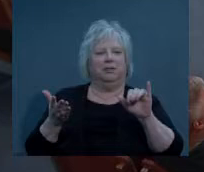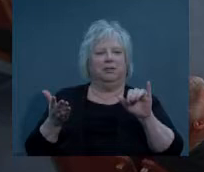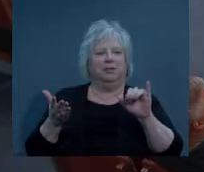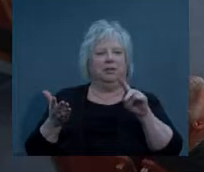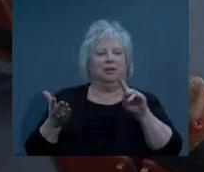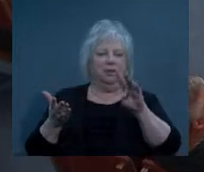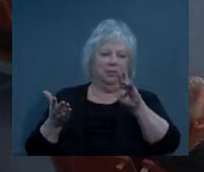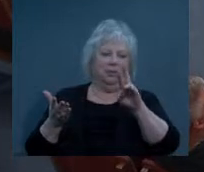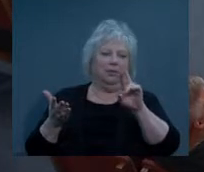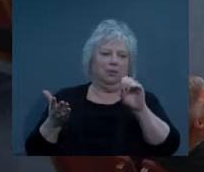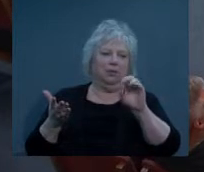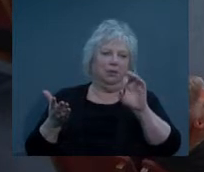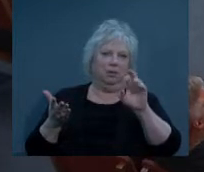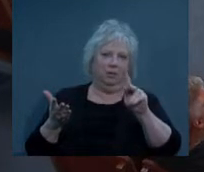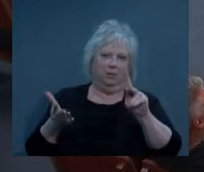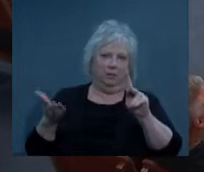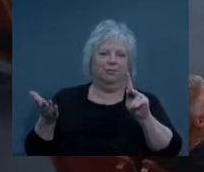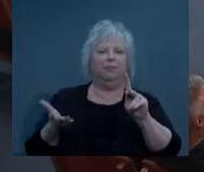Commissioner Brock. Here.